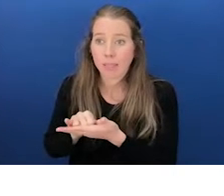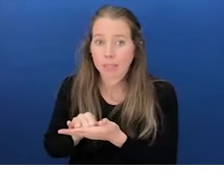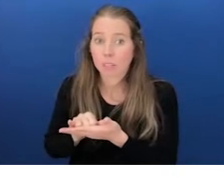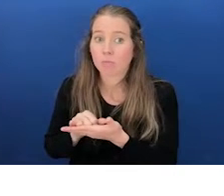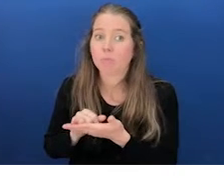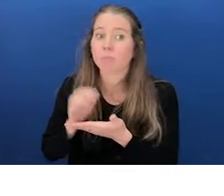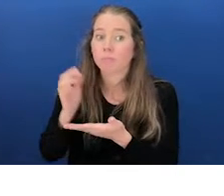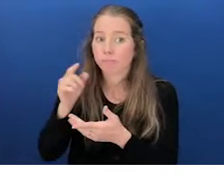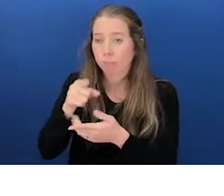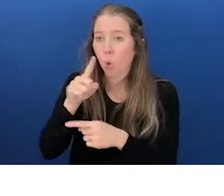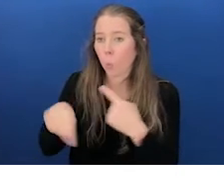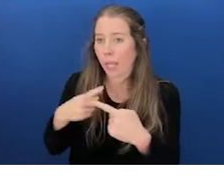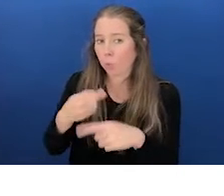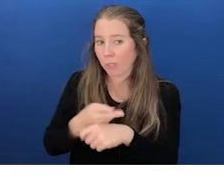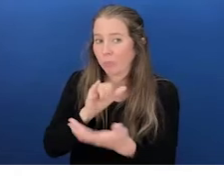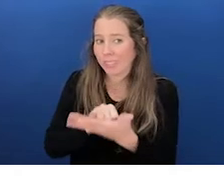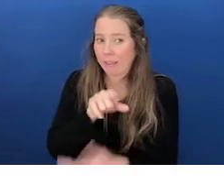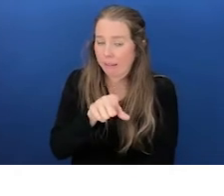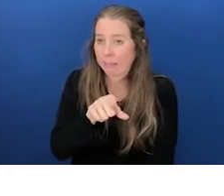general concern flag will come in.